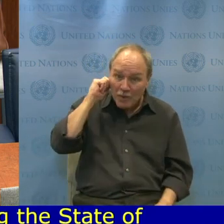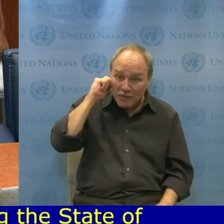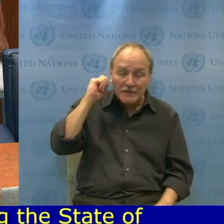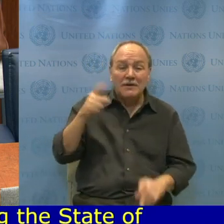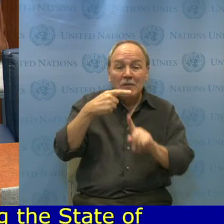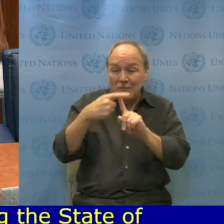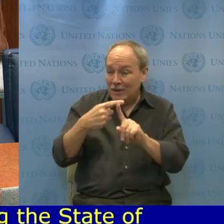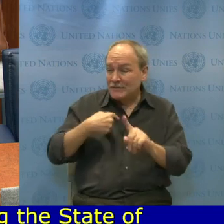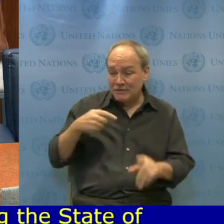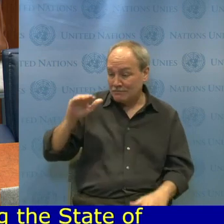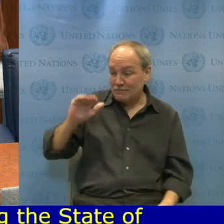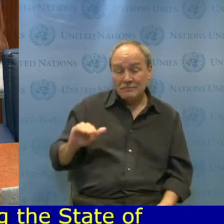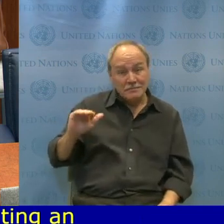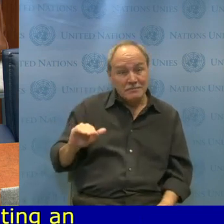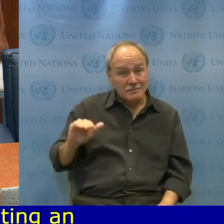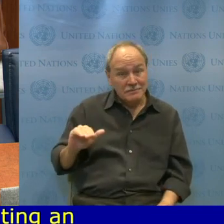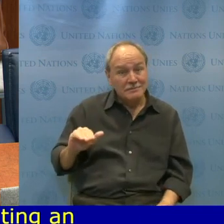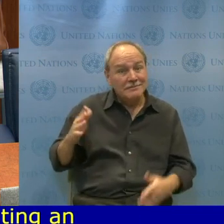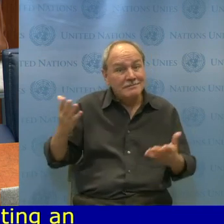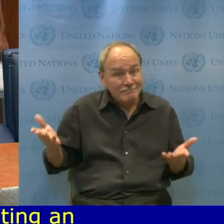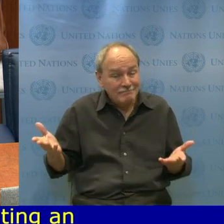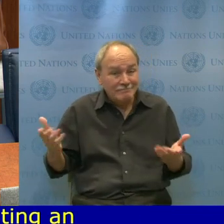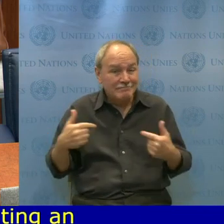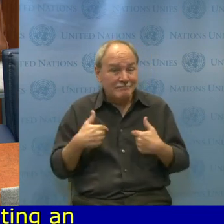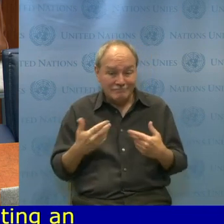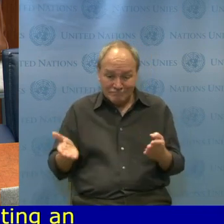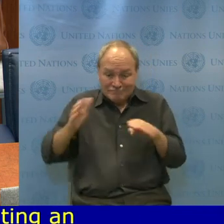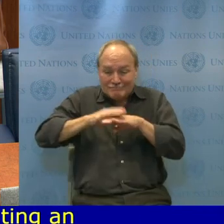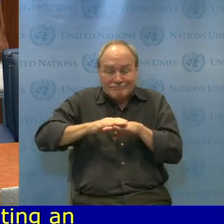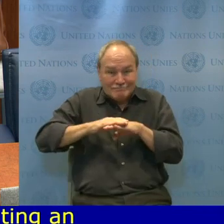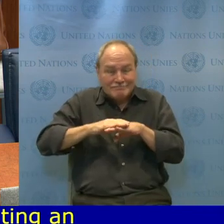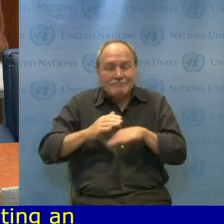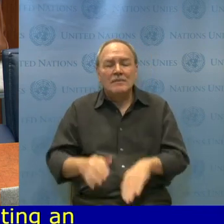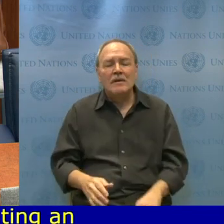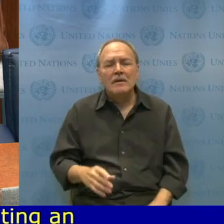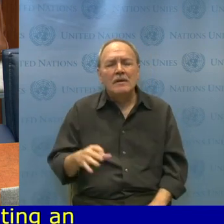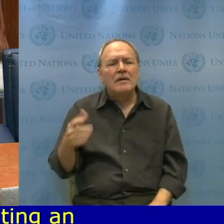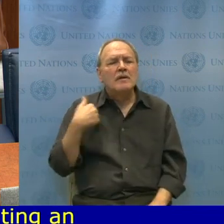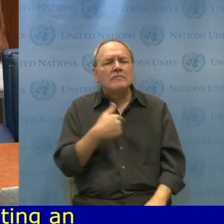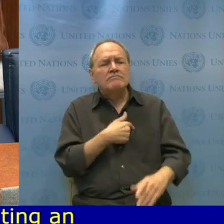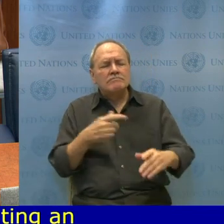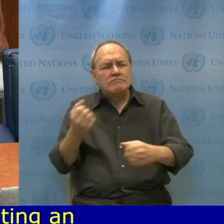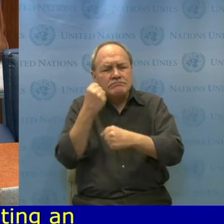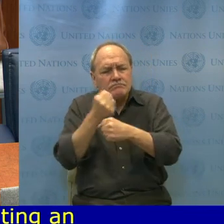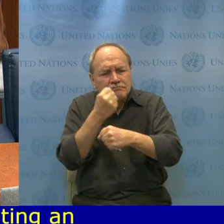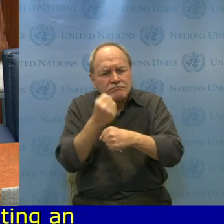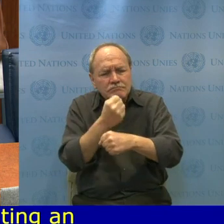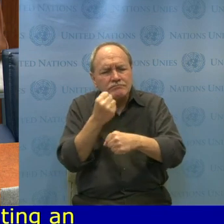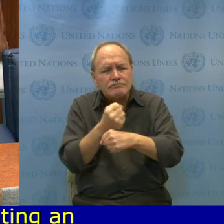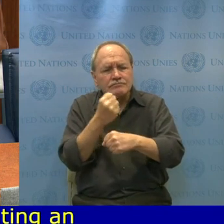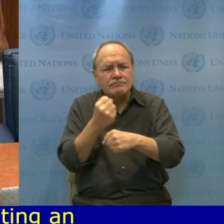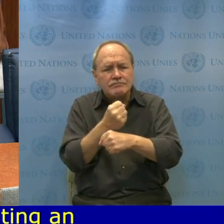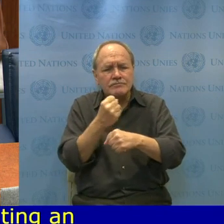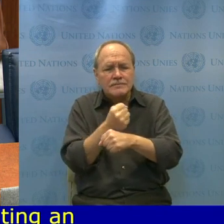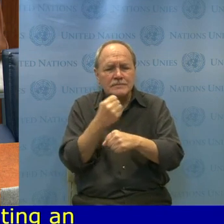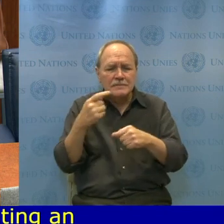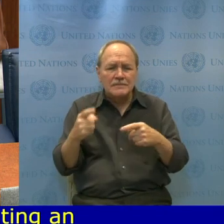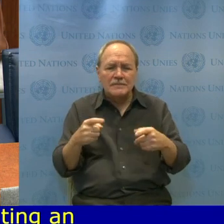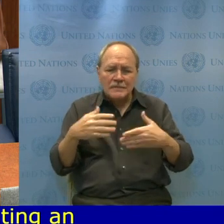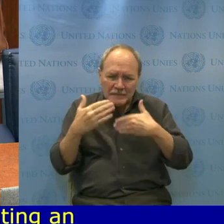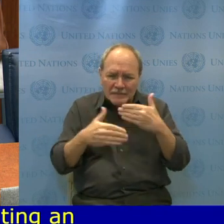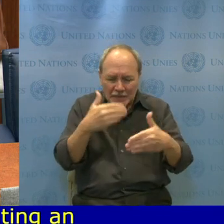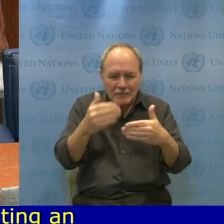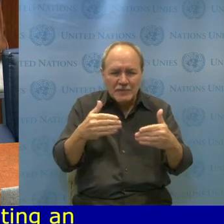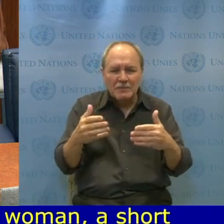We are working to ensure that we can implement the Marrakesh Treaty and providing